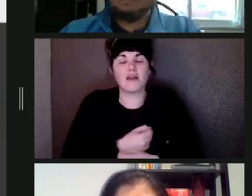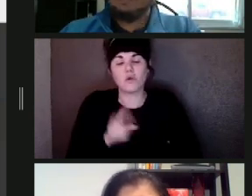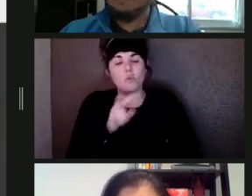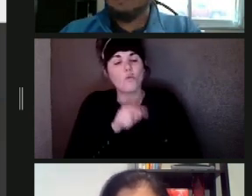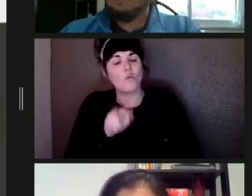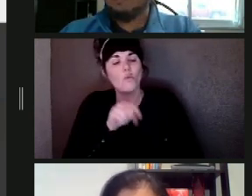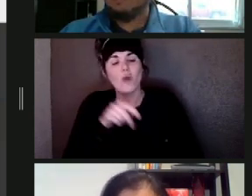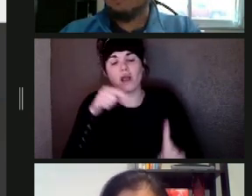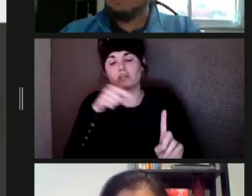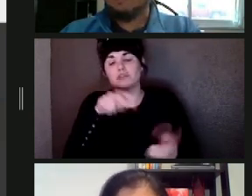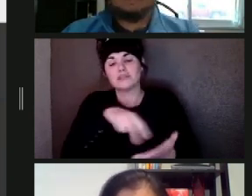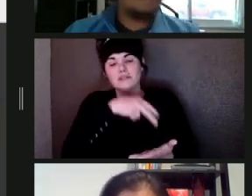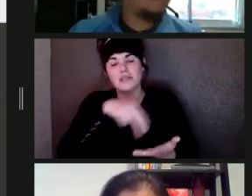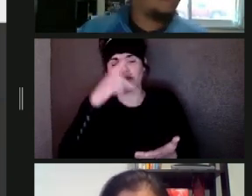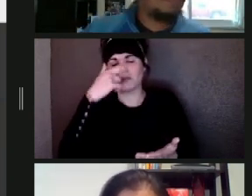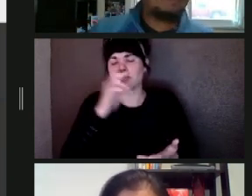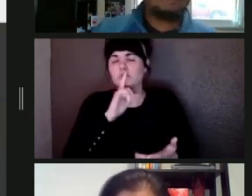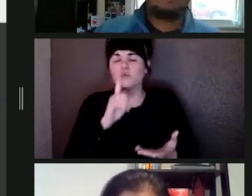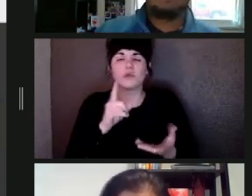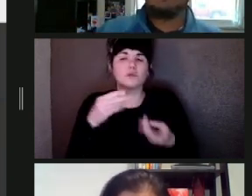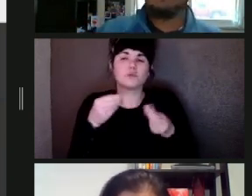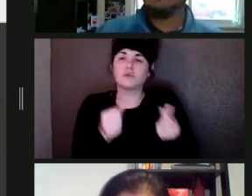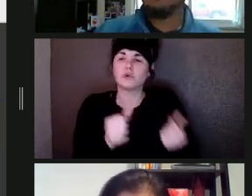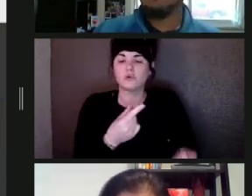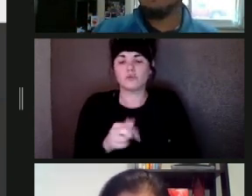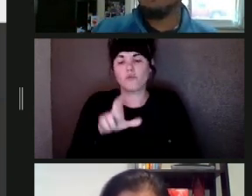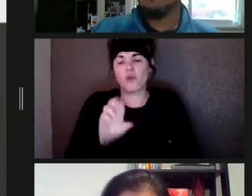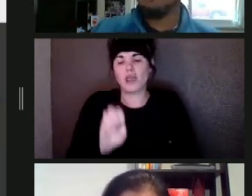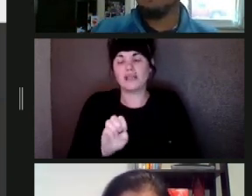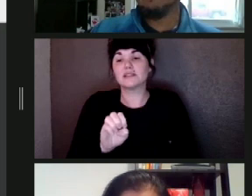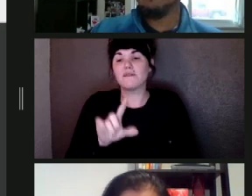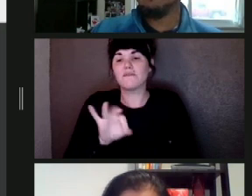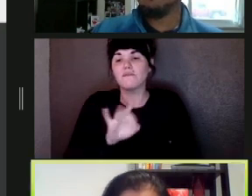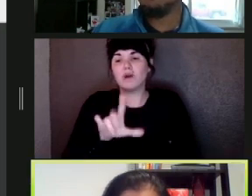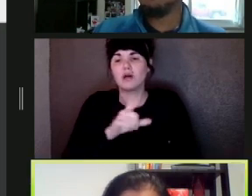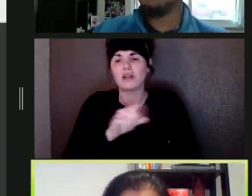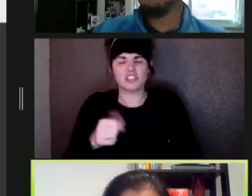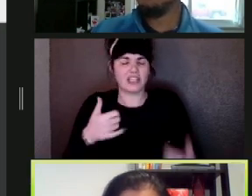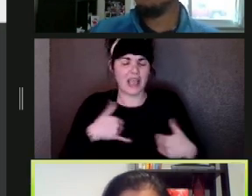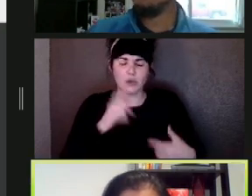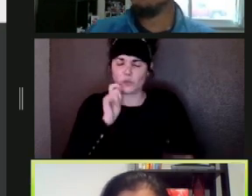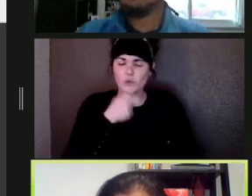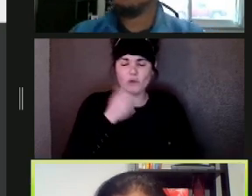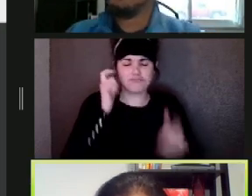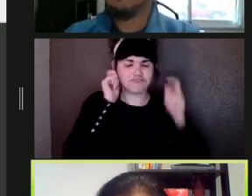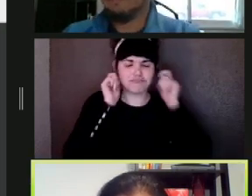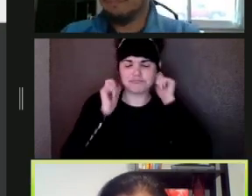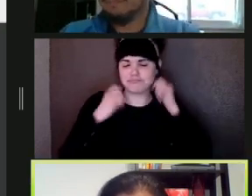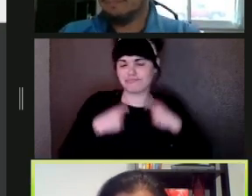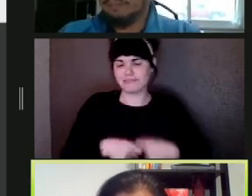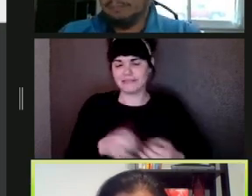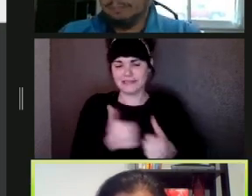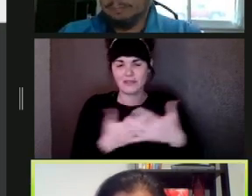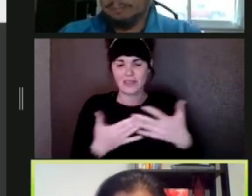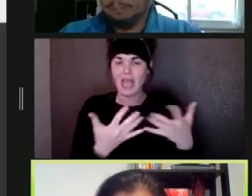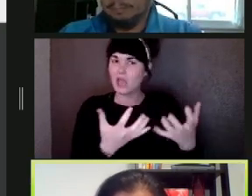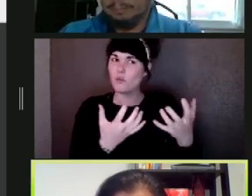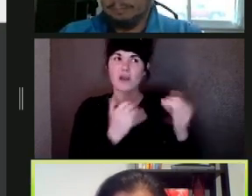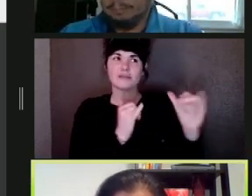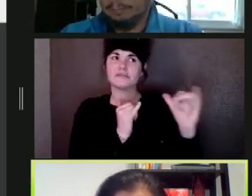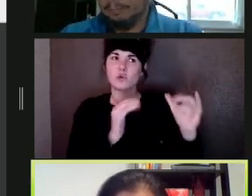coolest earrings and the coolest jewelry. And I just wanted to be just like her. And, you know, I, like I said, I'm lucky to have several